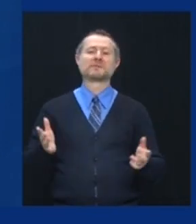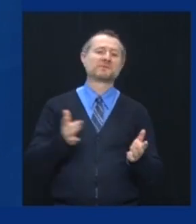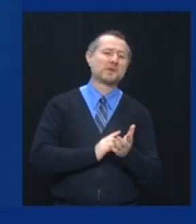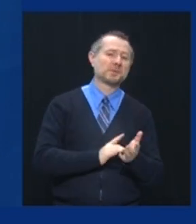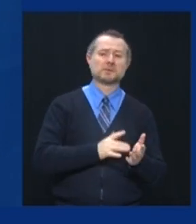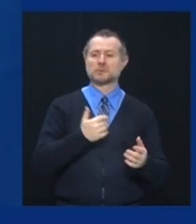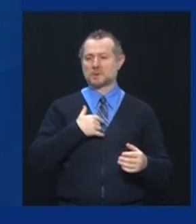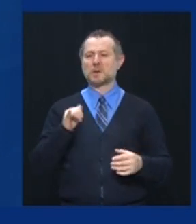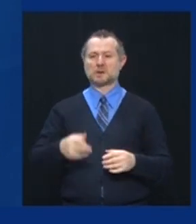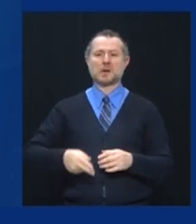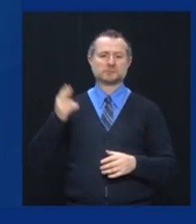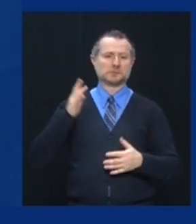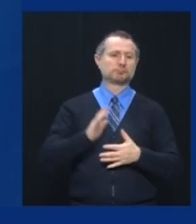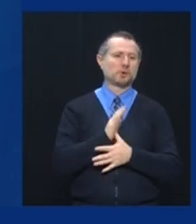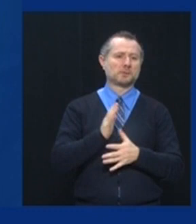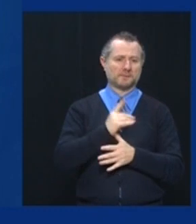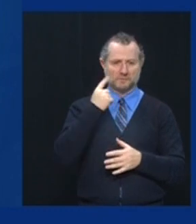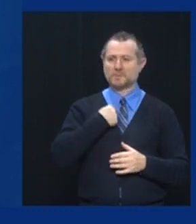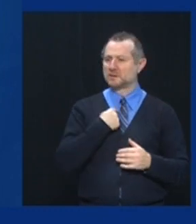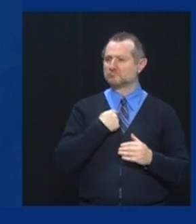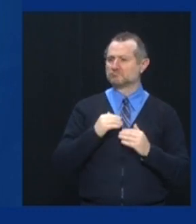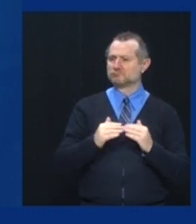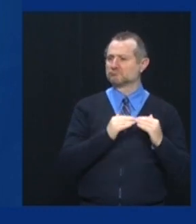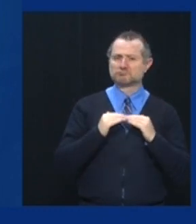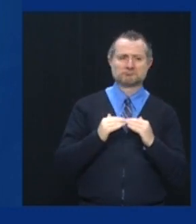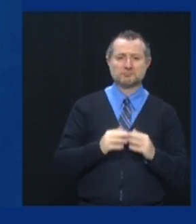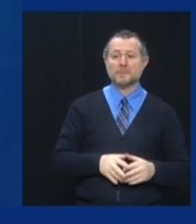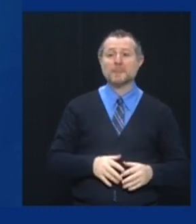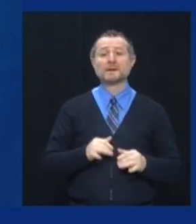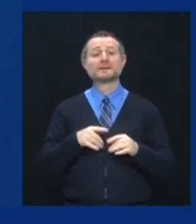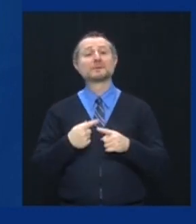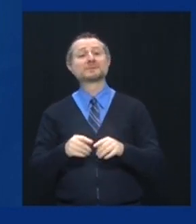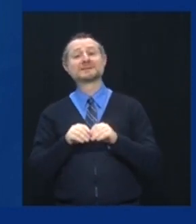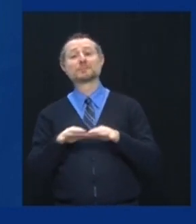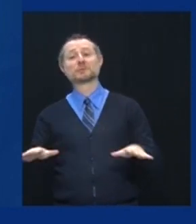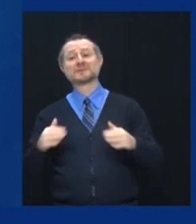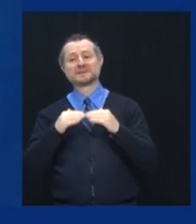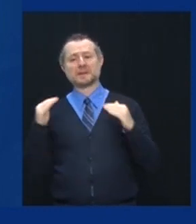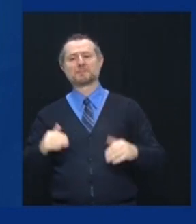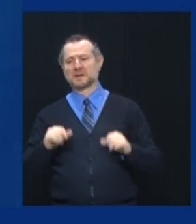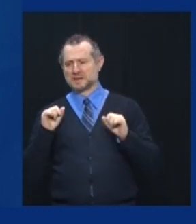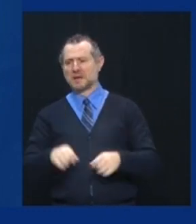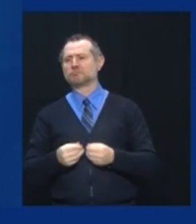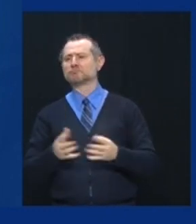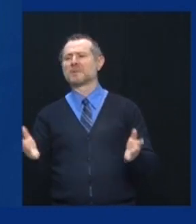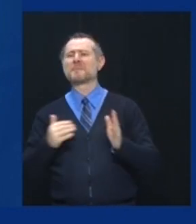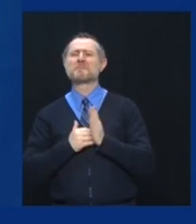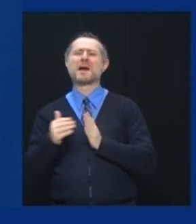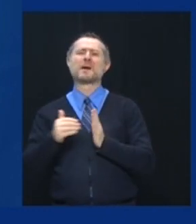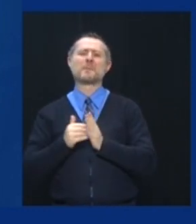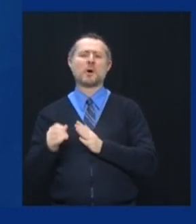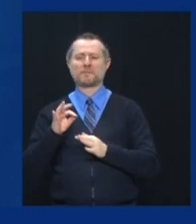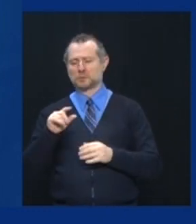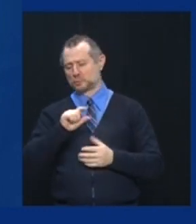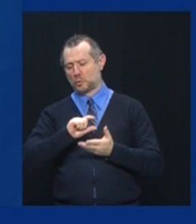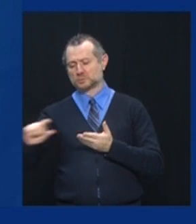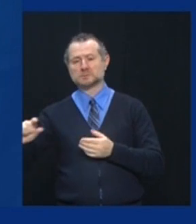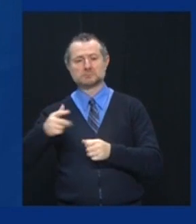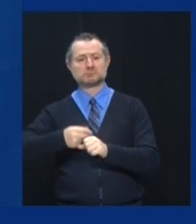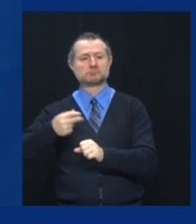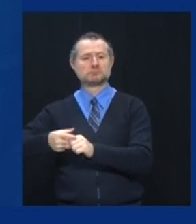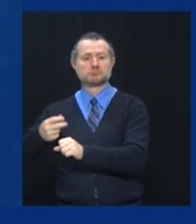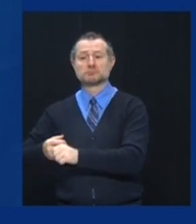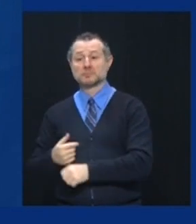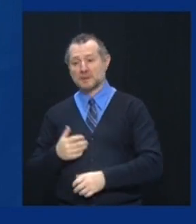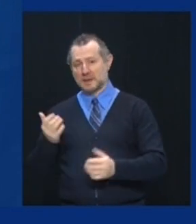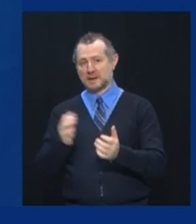The distribution system I'm outlining can deliver millions of doses. Again, we're getting 300,000 per